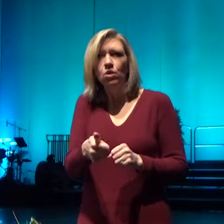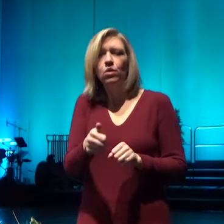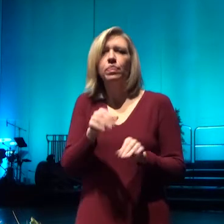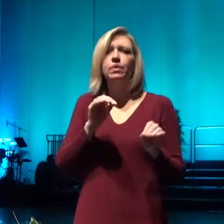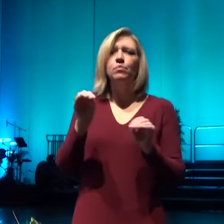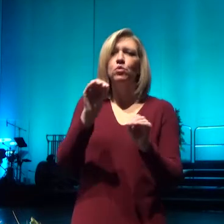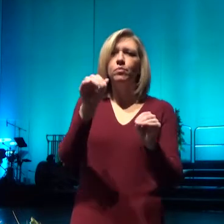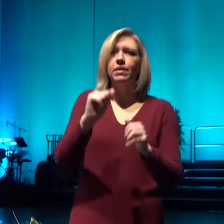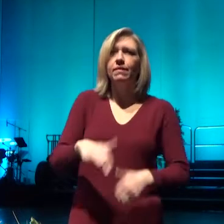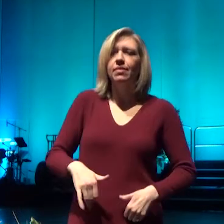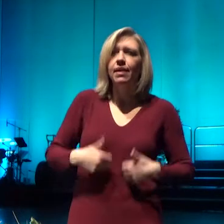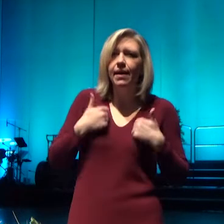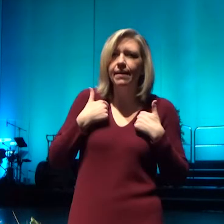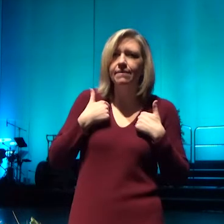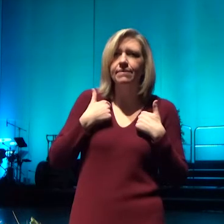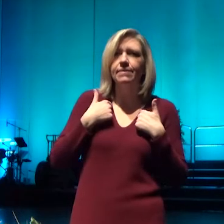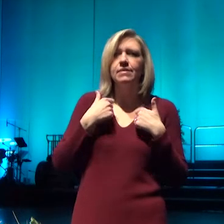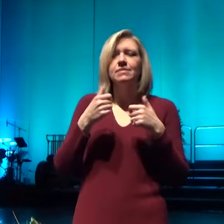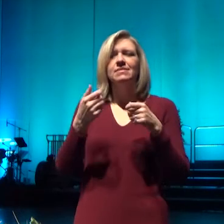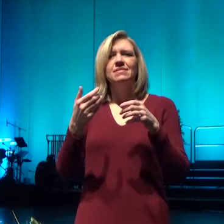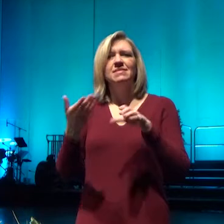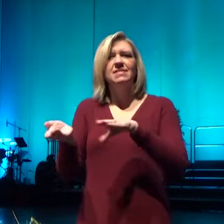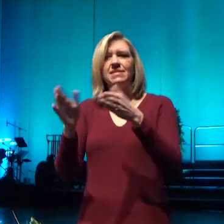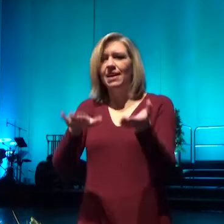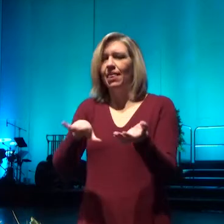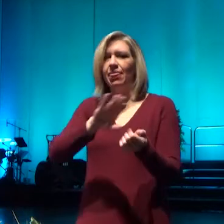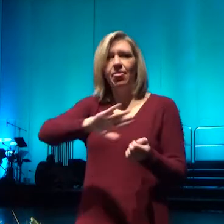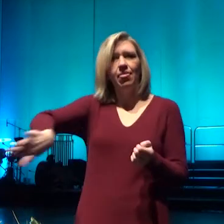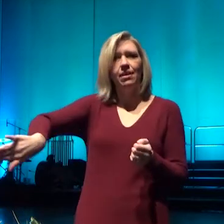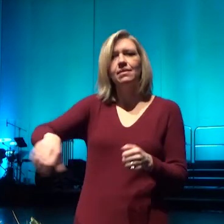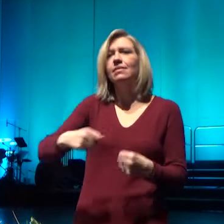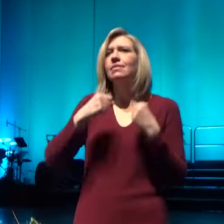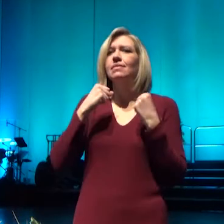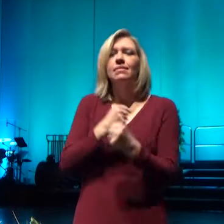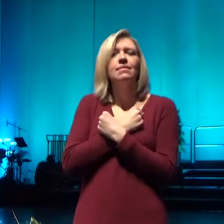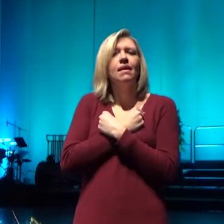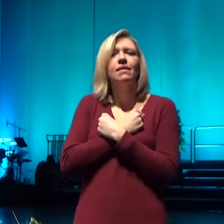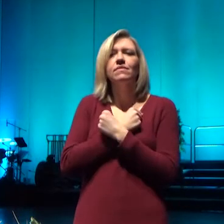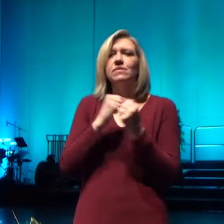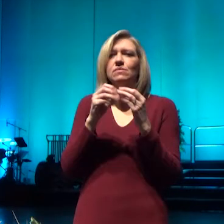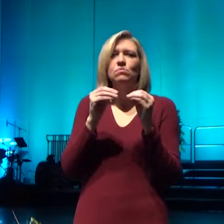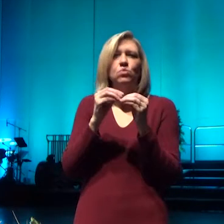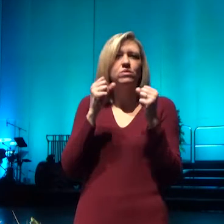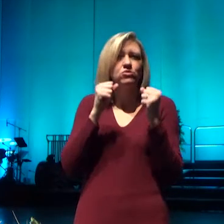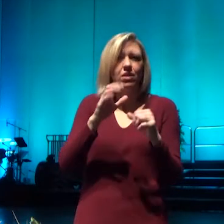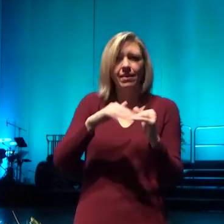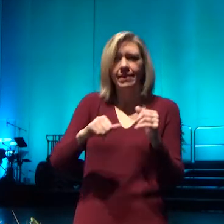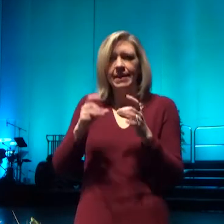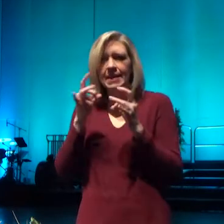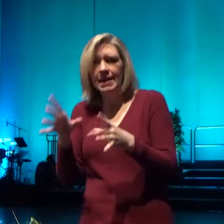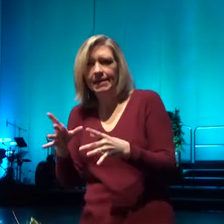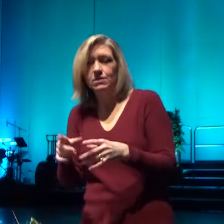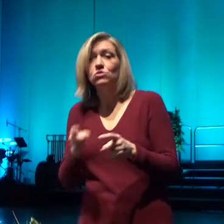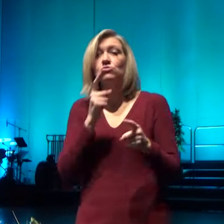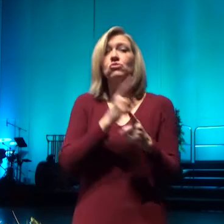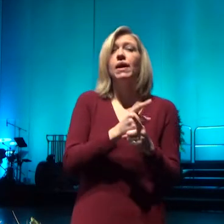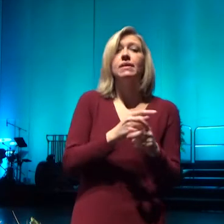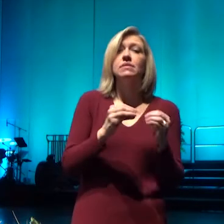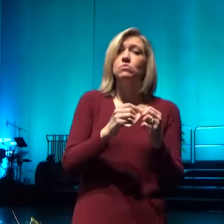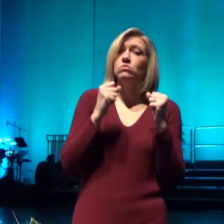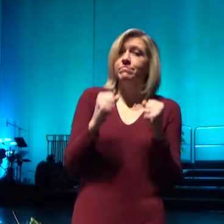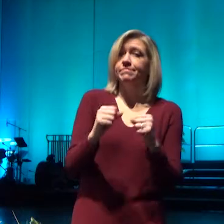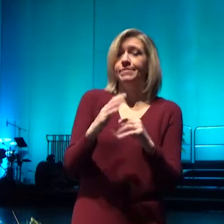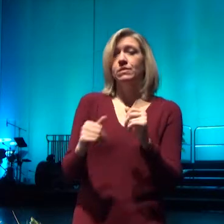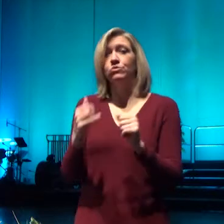life in defiance of death, and the assurance that love is sturdier than hate, that right is more confident than wrong, that good is